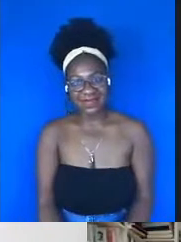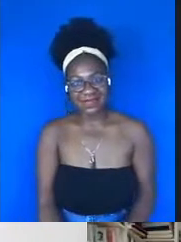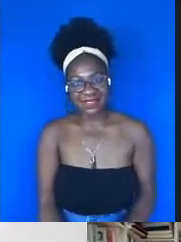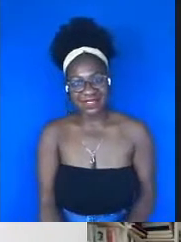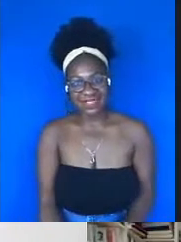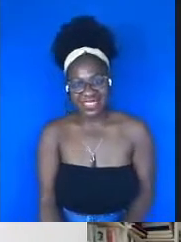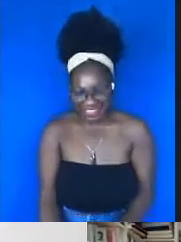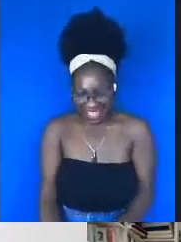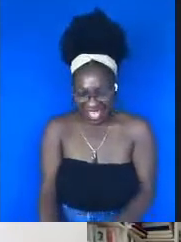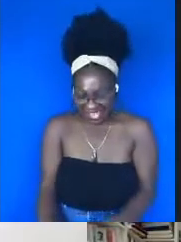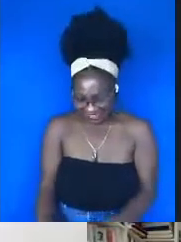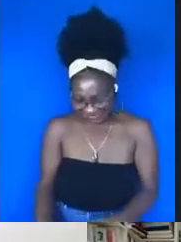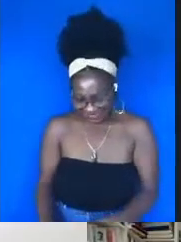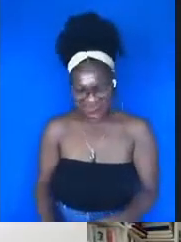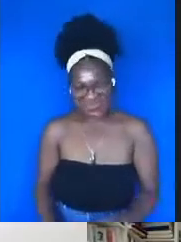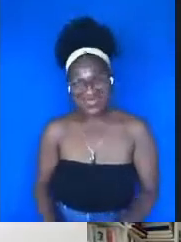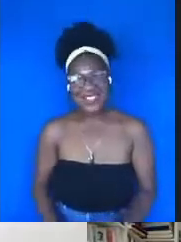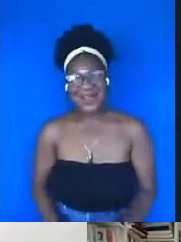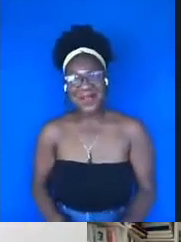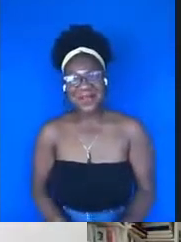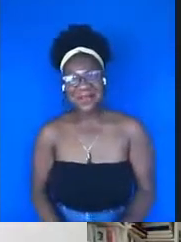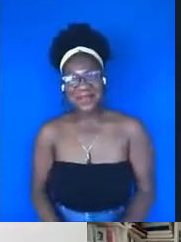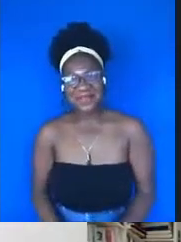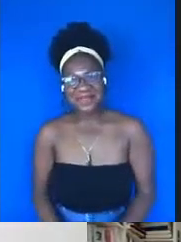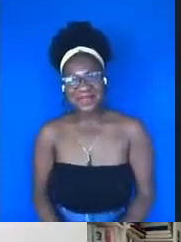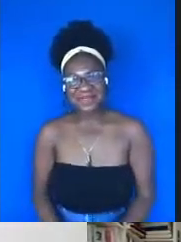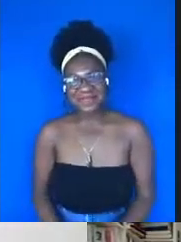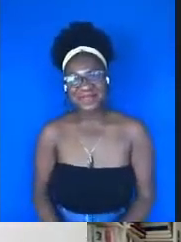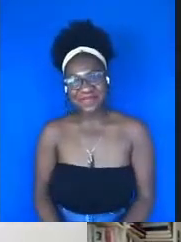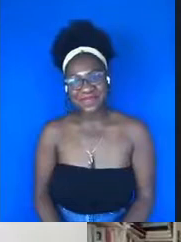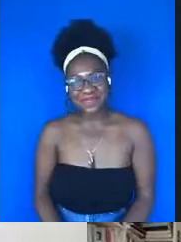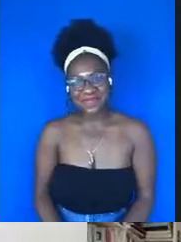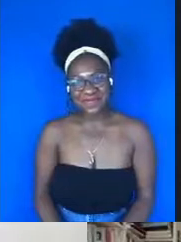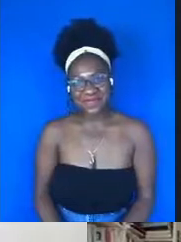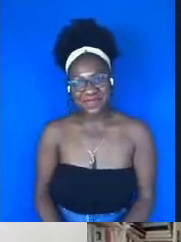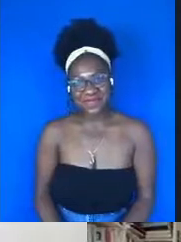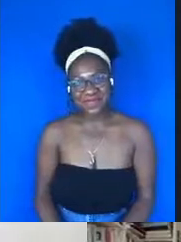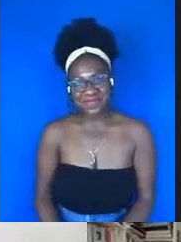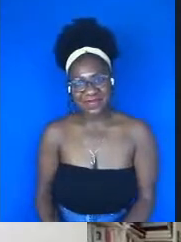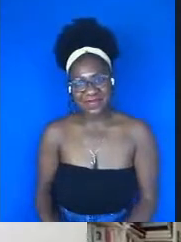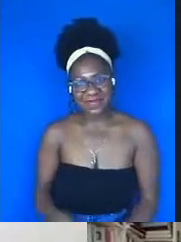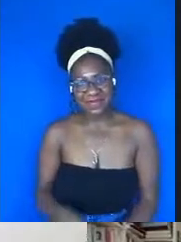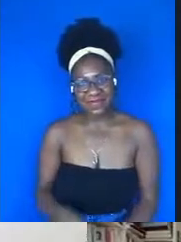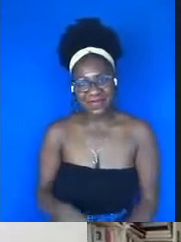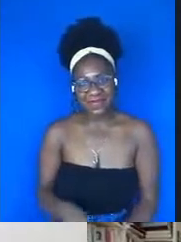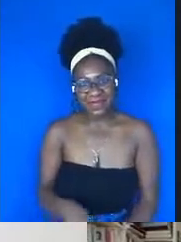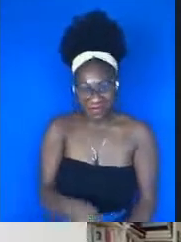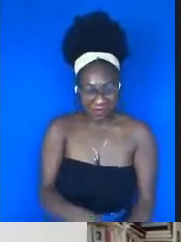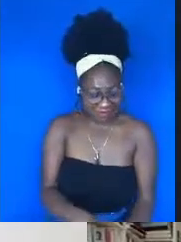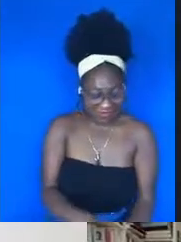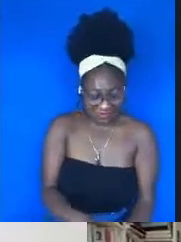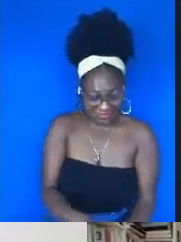And who are they? And why do they love the BARD? Especially if it hasn't been translated. And I was like, what does the